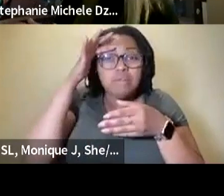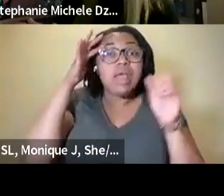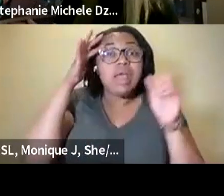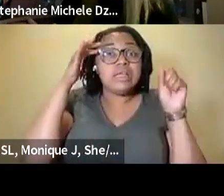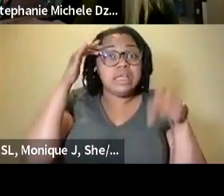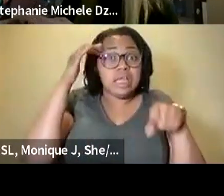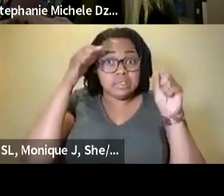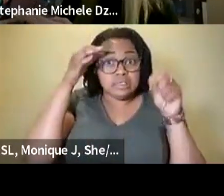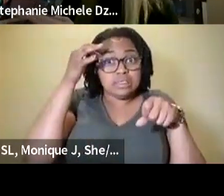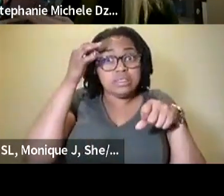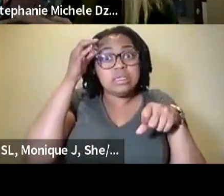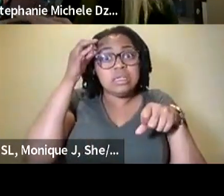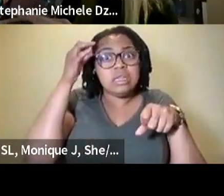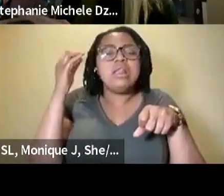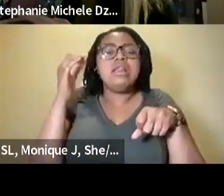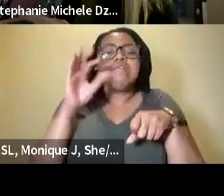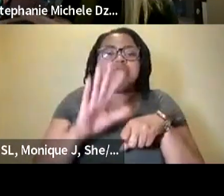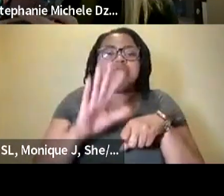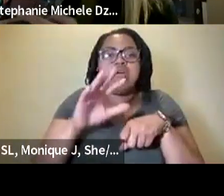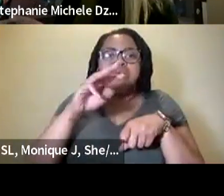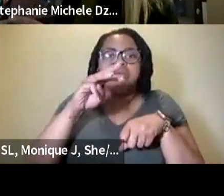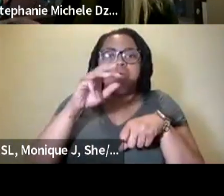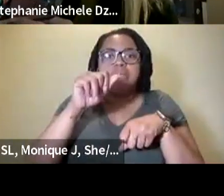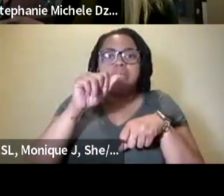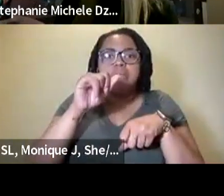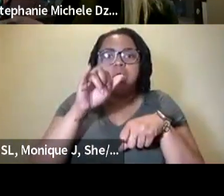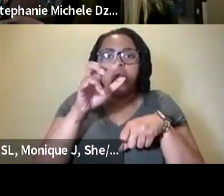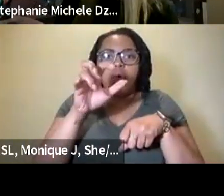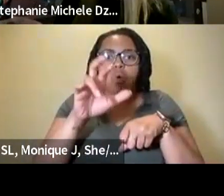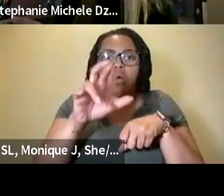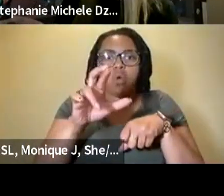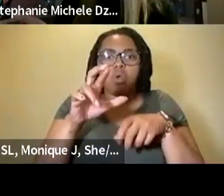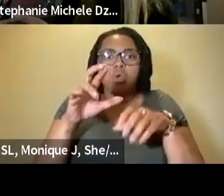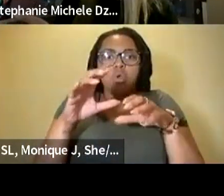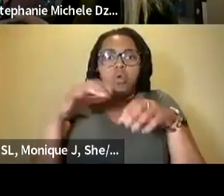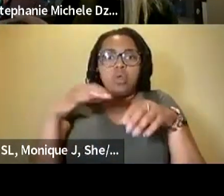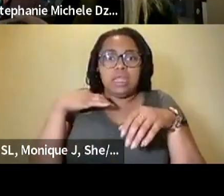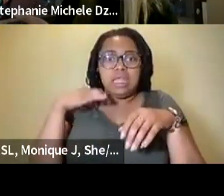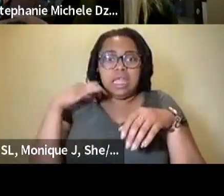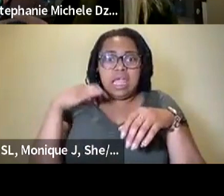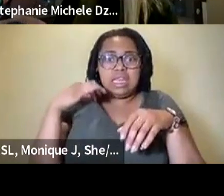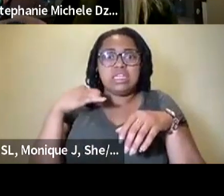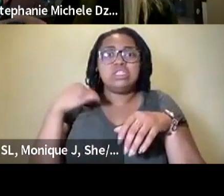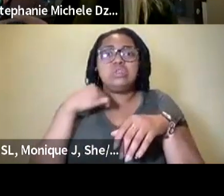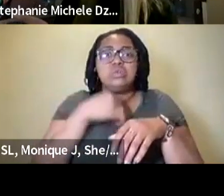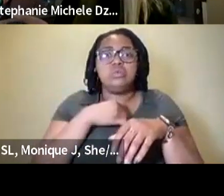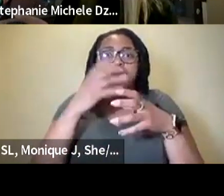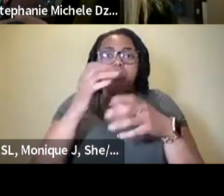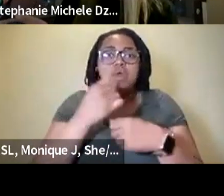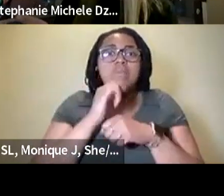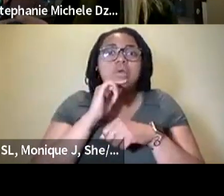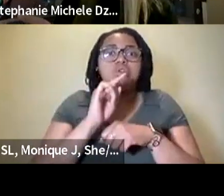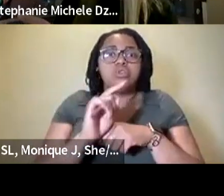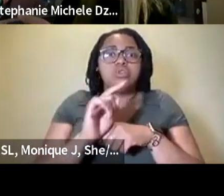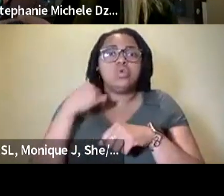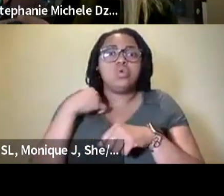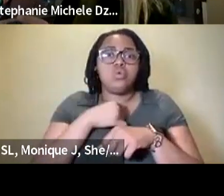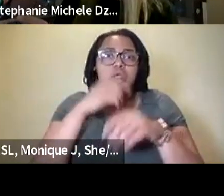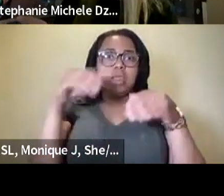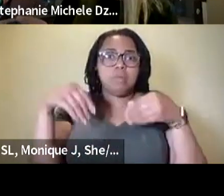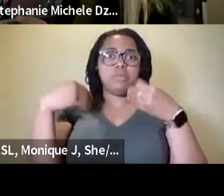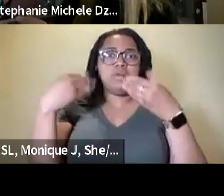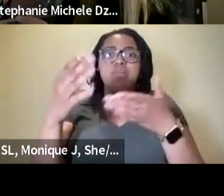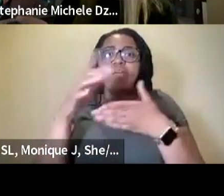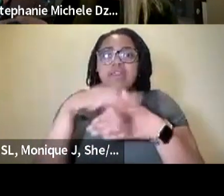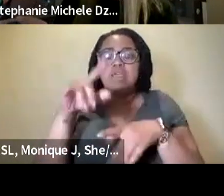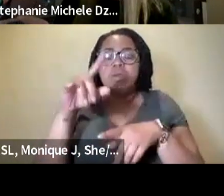five mayoral candidates. And so we want to make sure that when we give them a question, they're hopefully, you know, we'll give